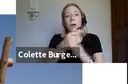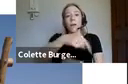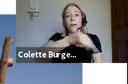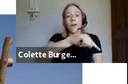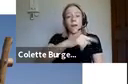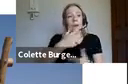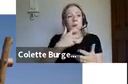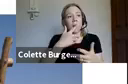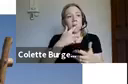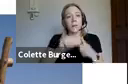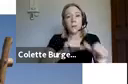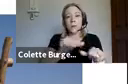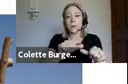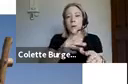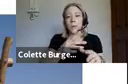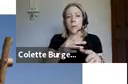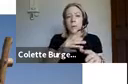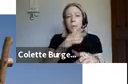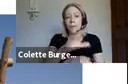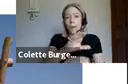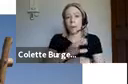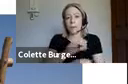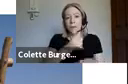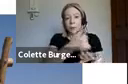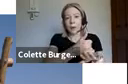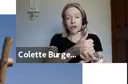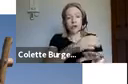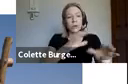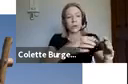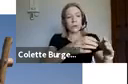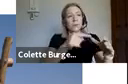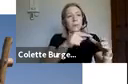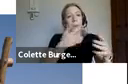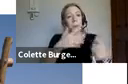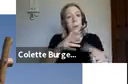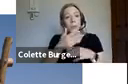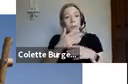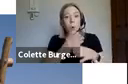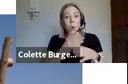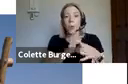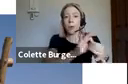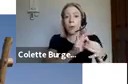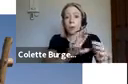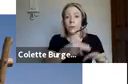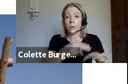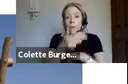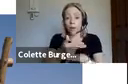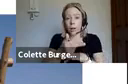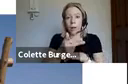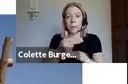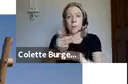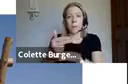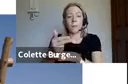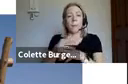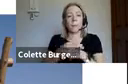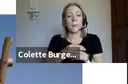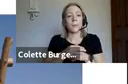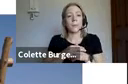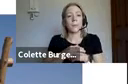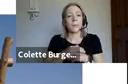Step Foundation, Ukrainian Step by Step Foundation, in right in the east